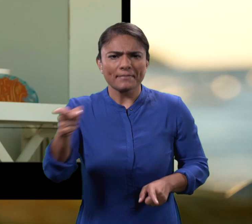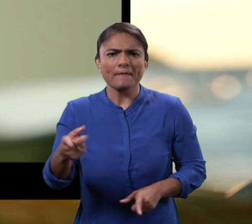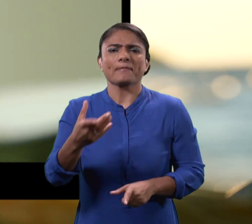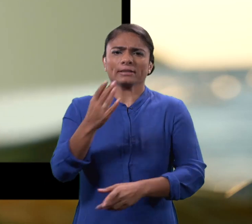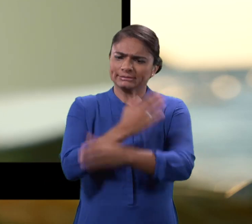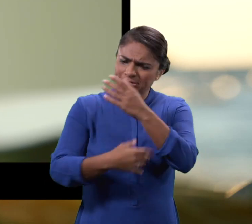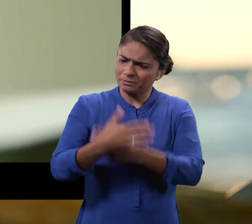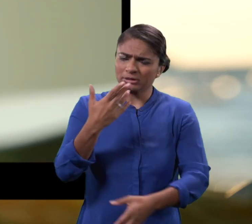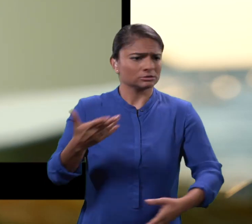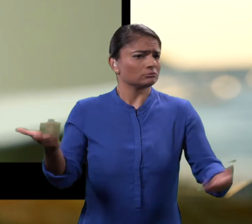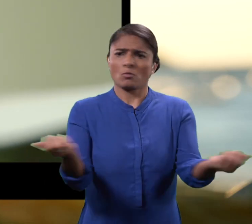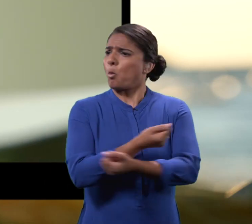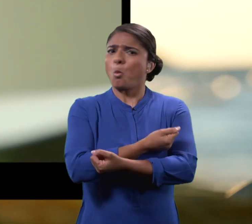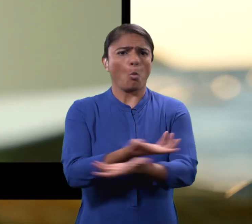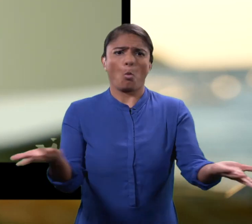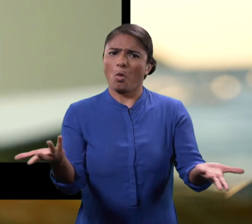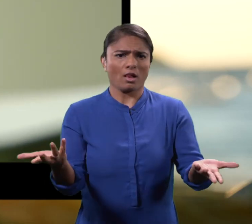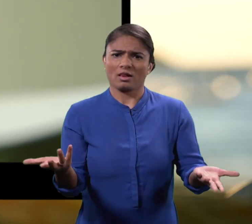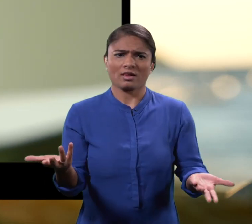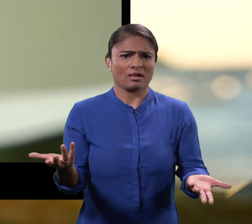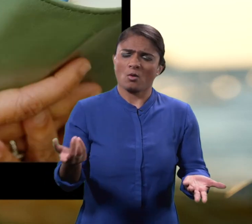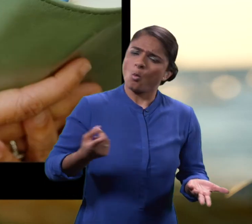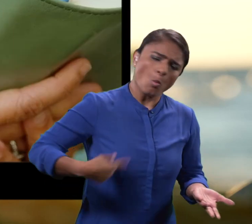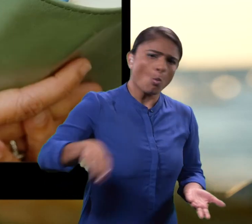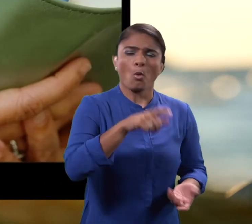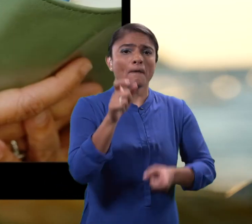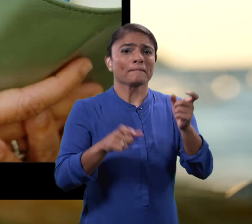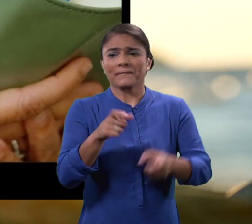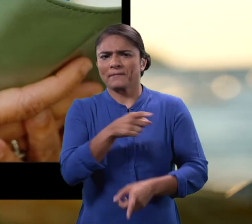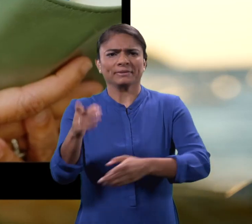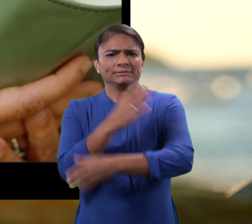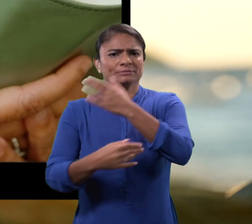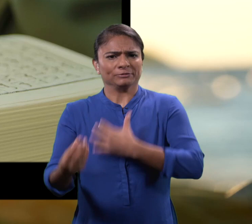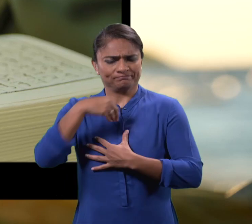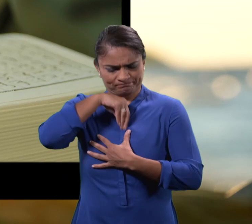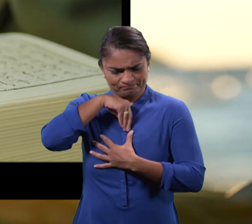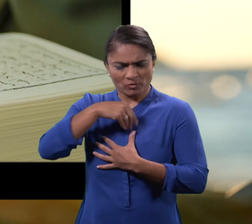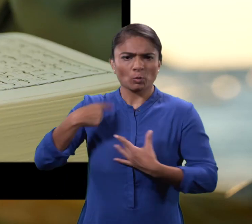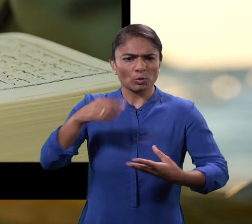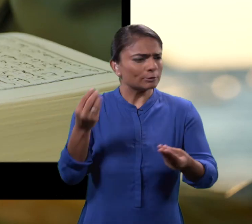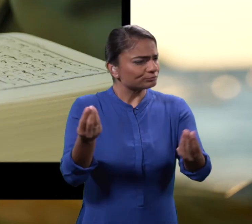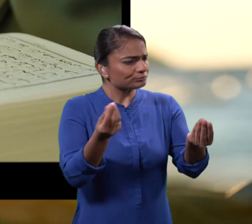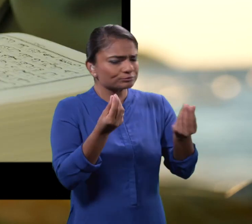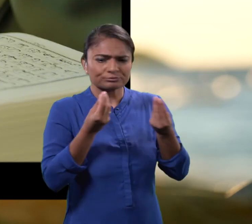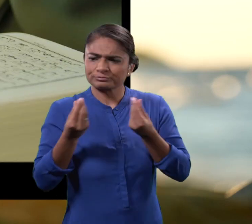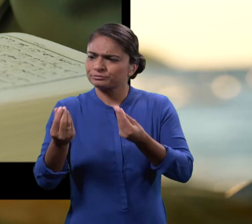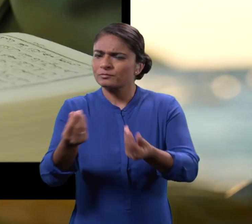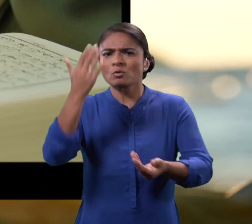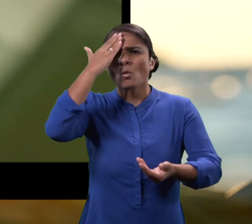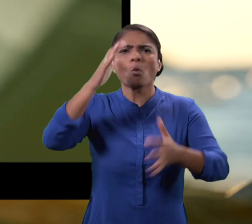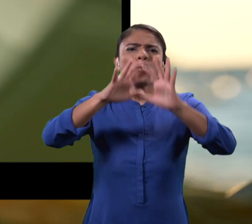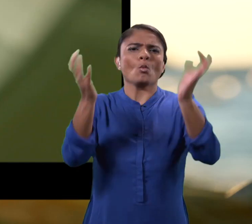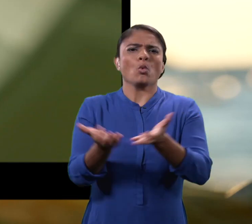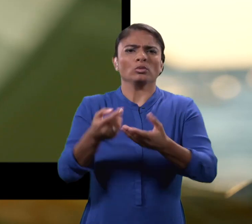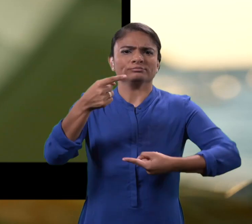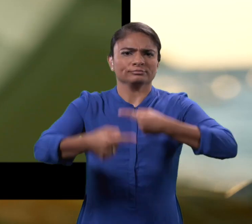people with disabilities, all of us, and people with disability, you know, spirituality, you make sense of the world